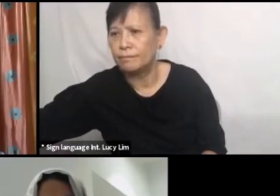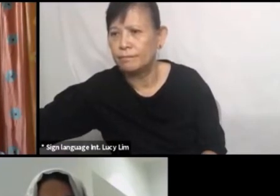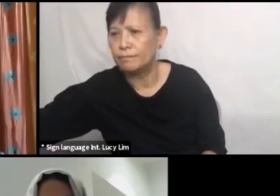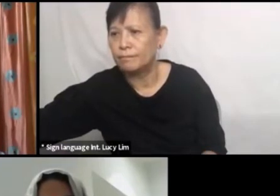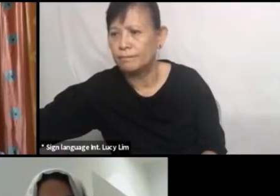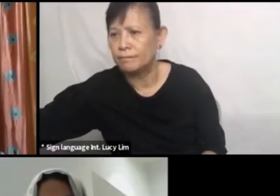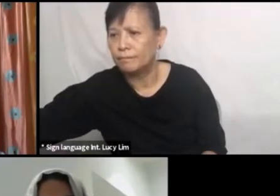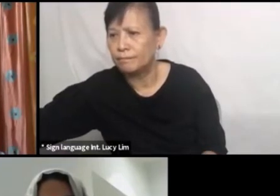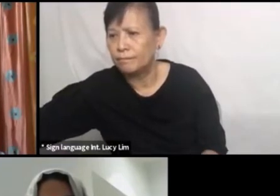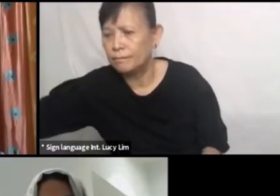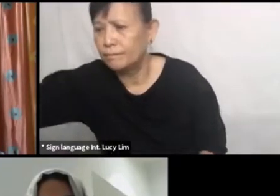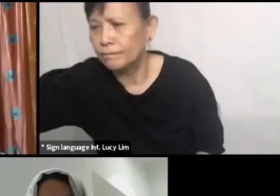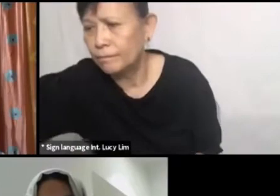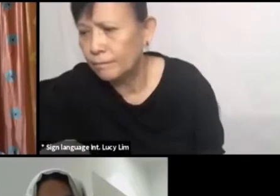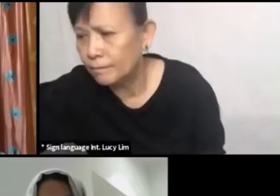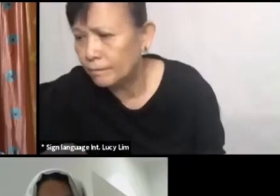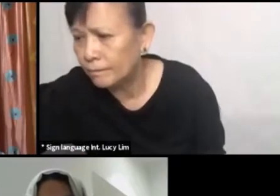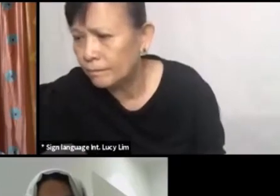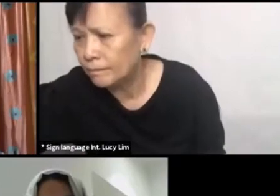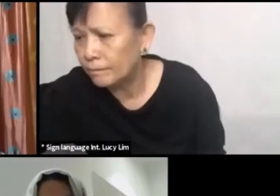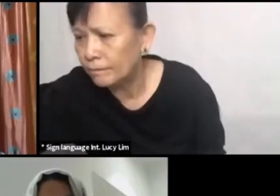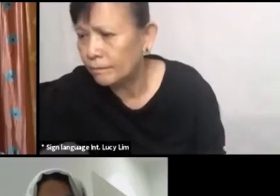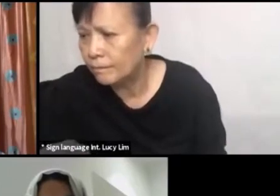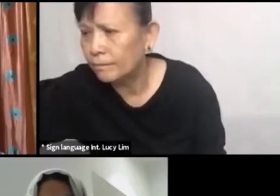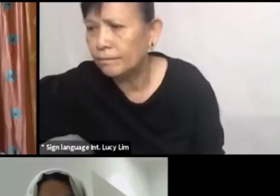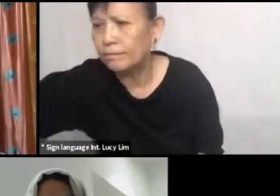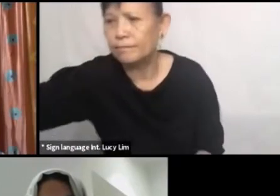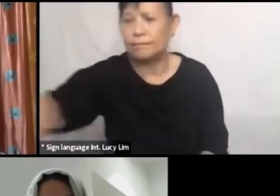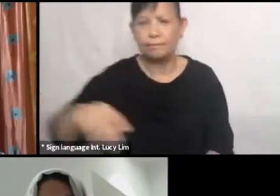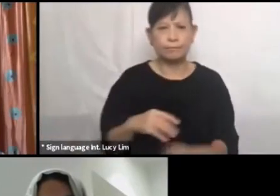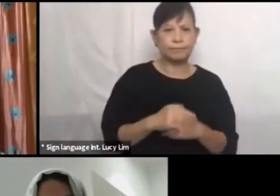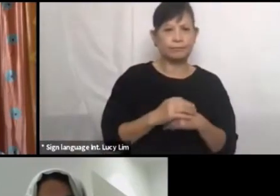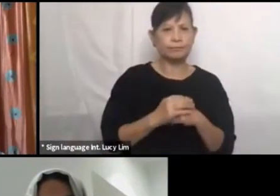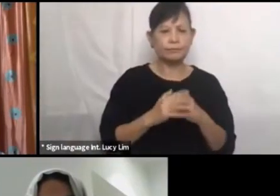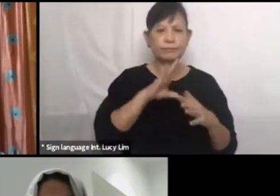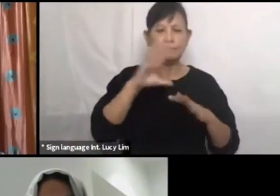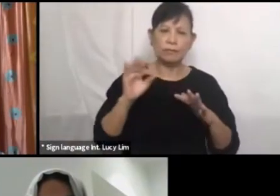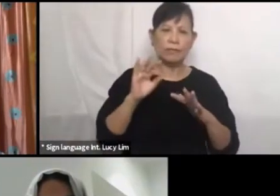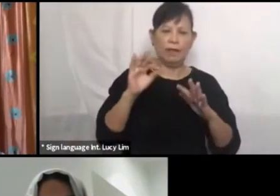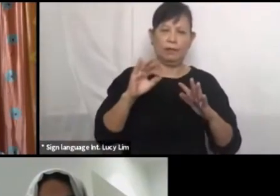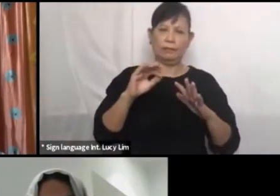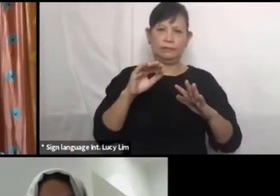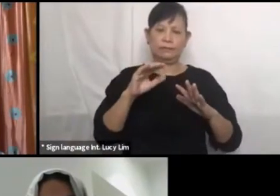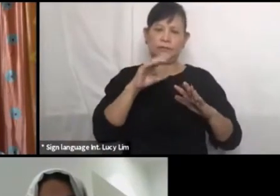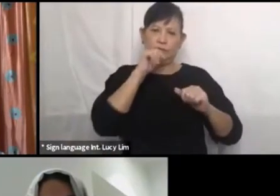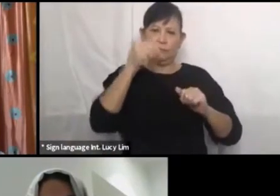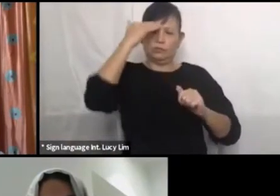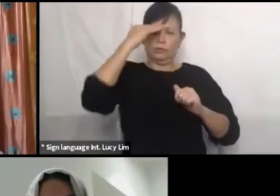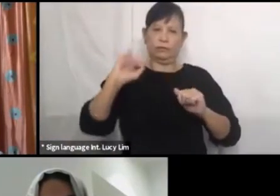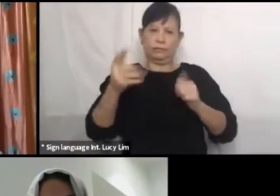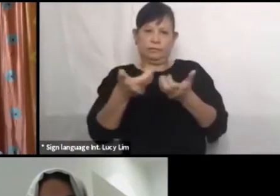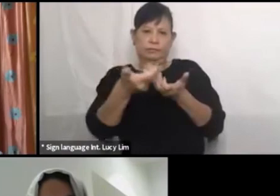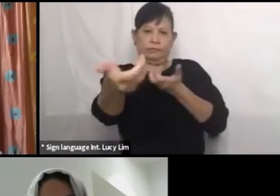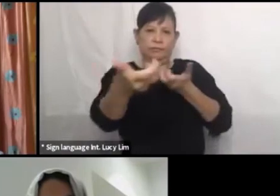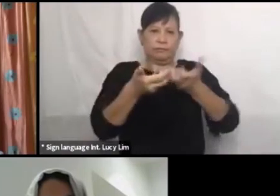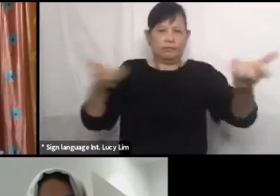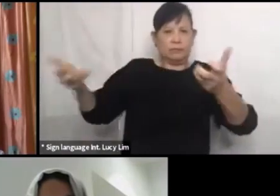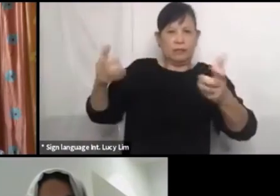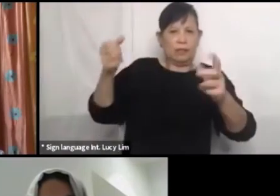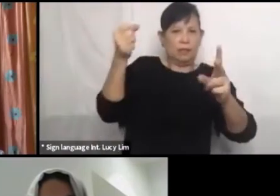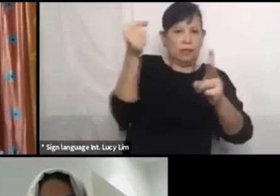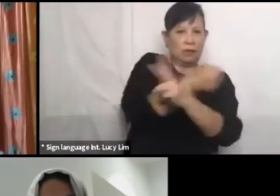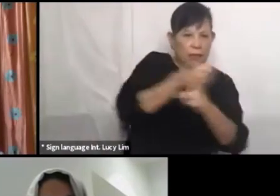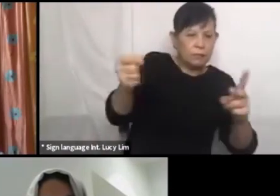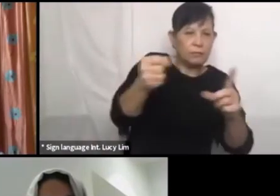most of the time they cannot distinguish if they're being abused or not. So they need to be